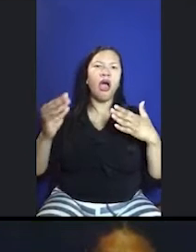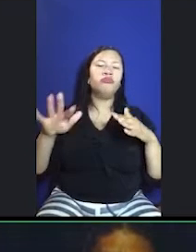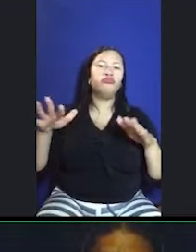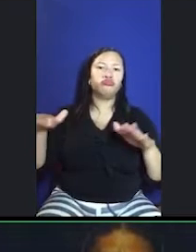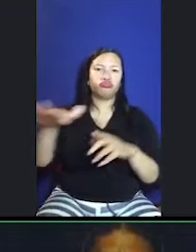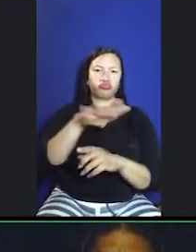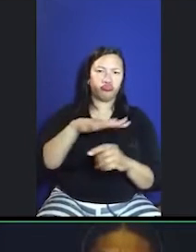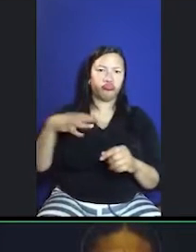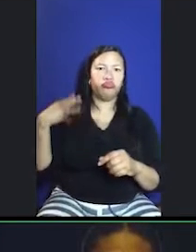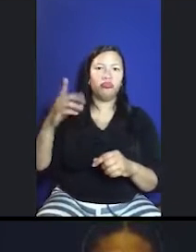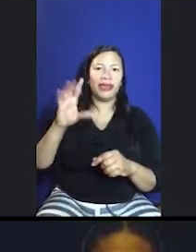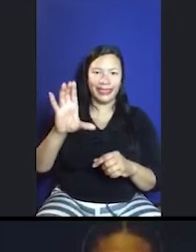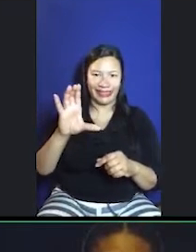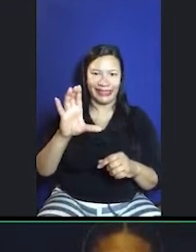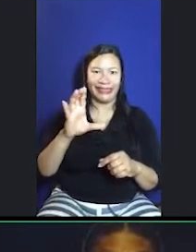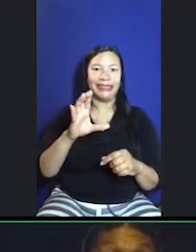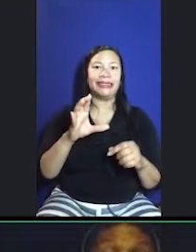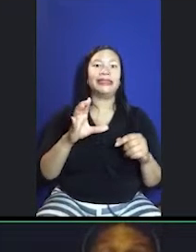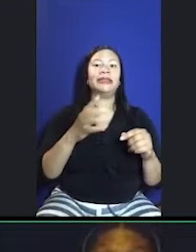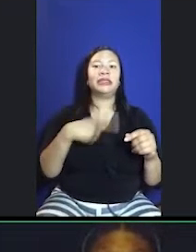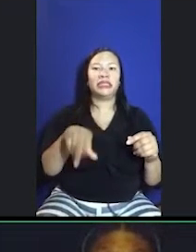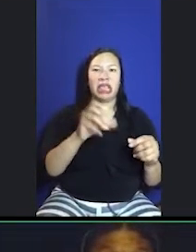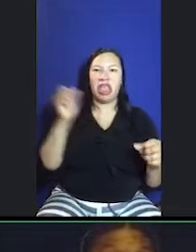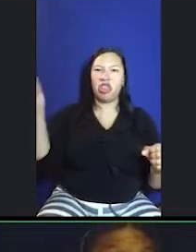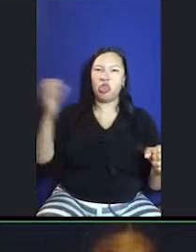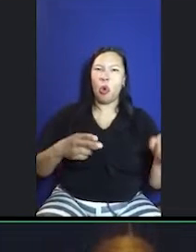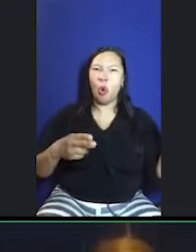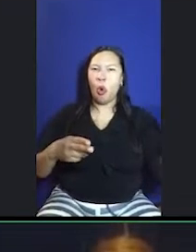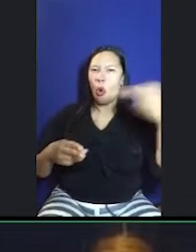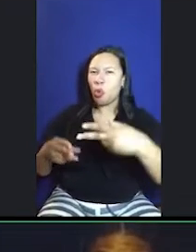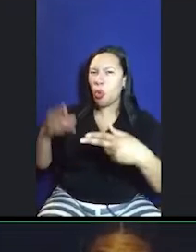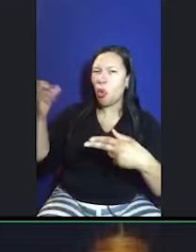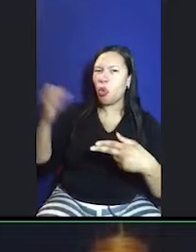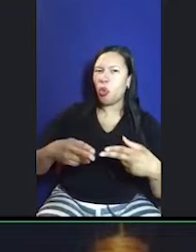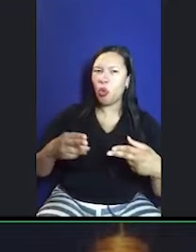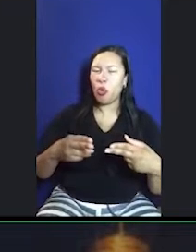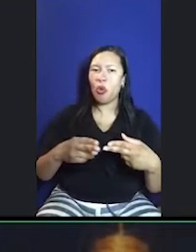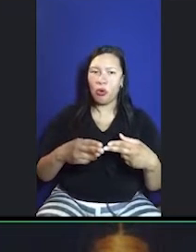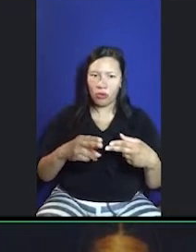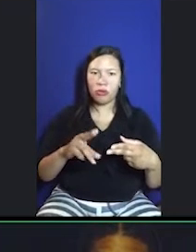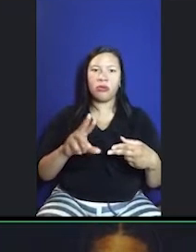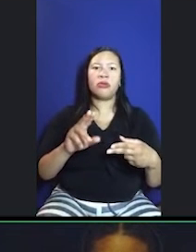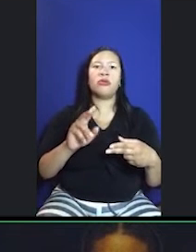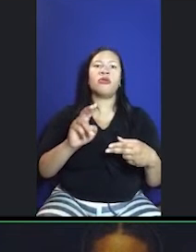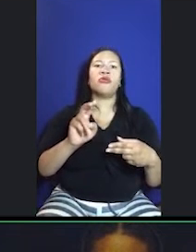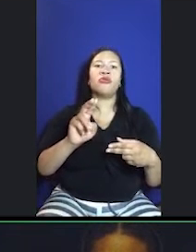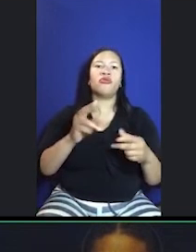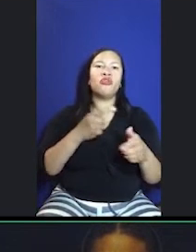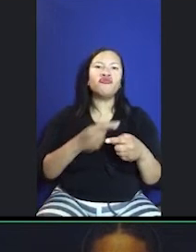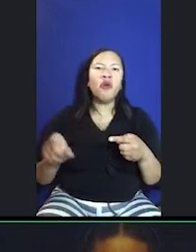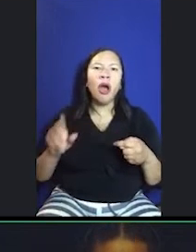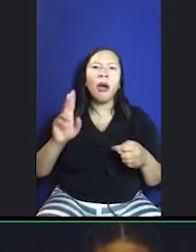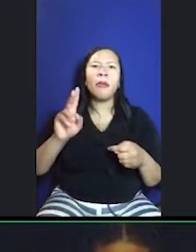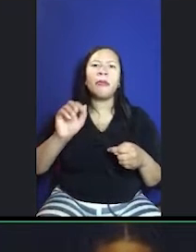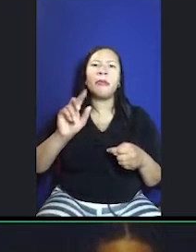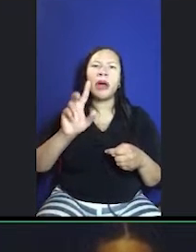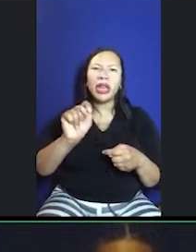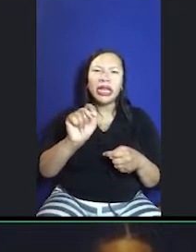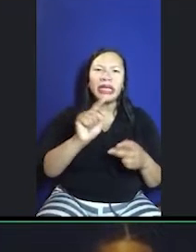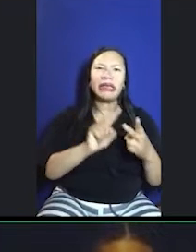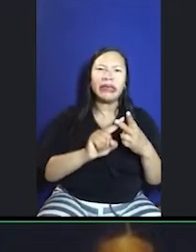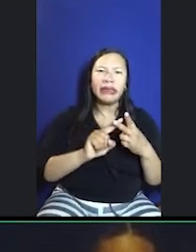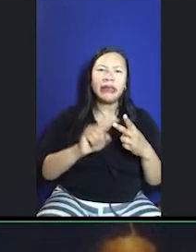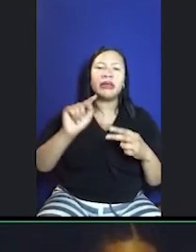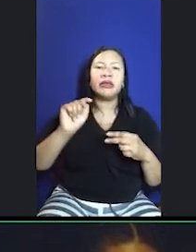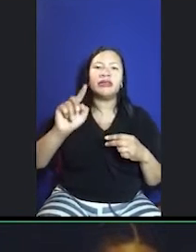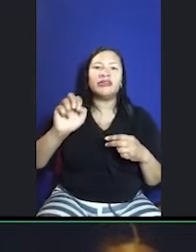area, they were throwing everything, some of anything, rubber bullets being, flying, and like those tear gas,